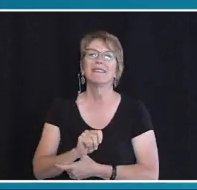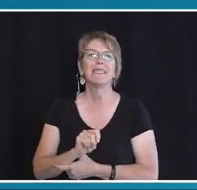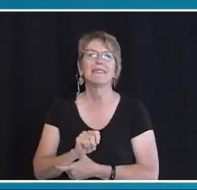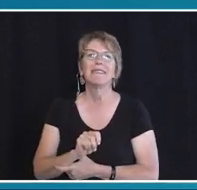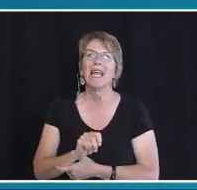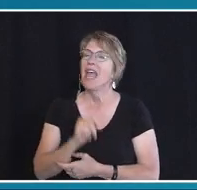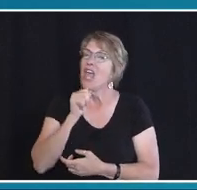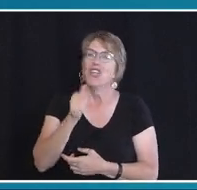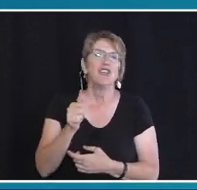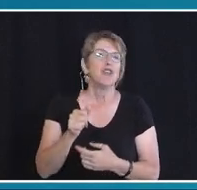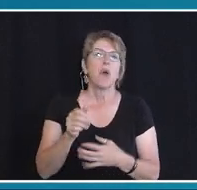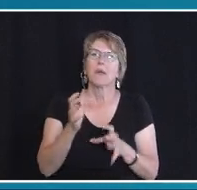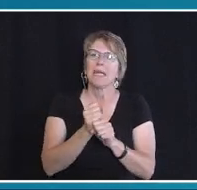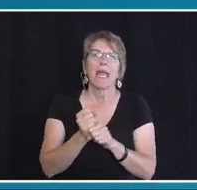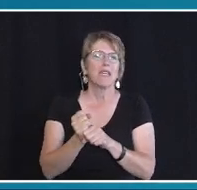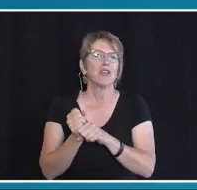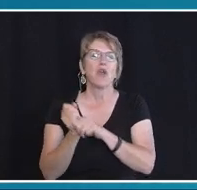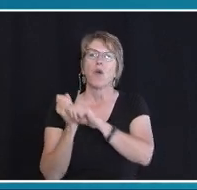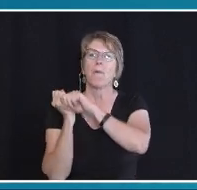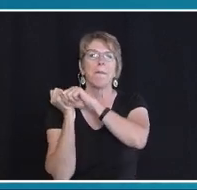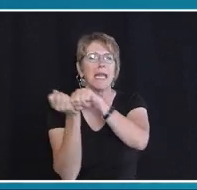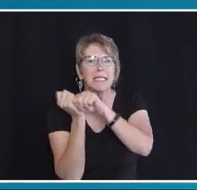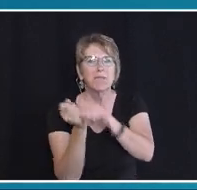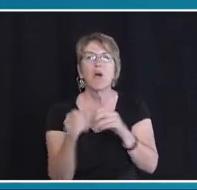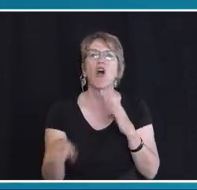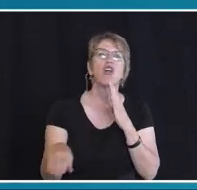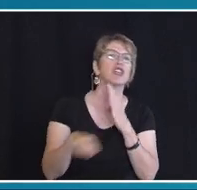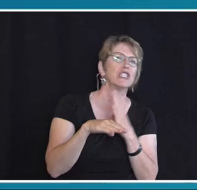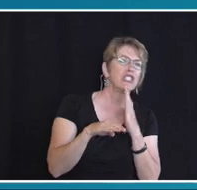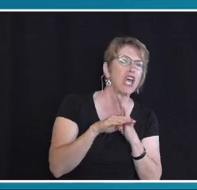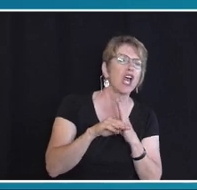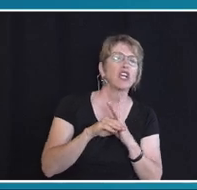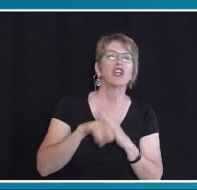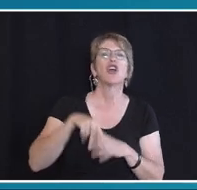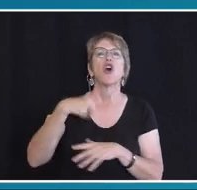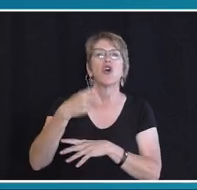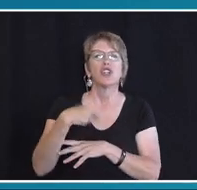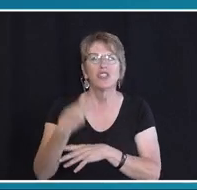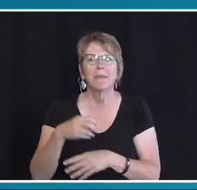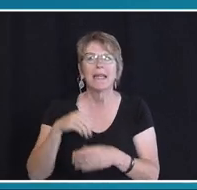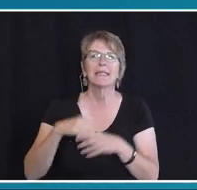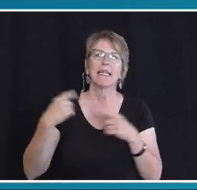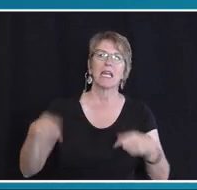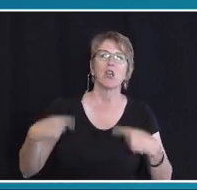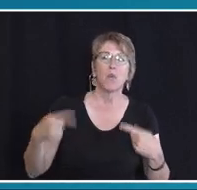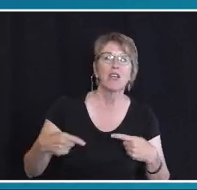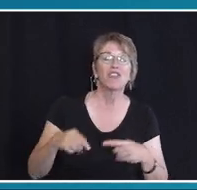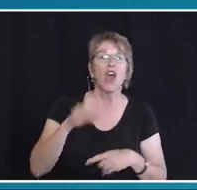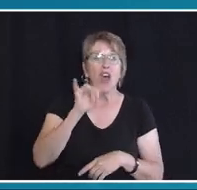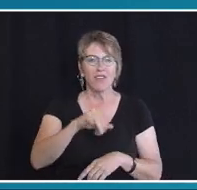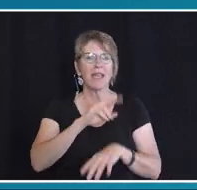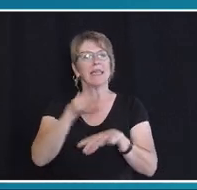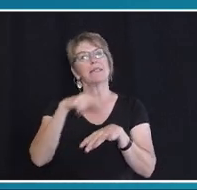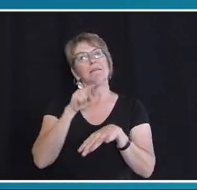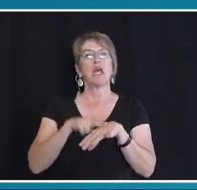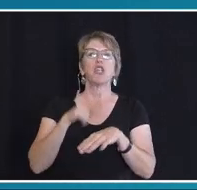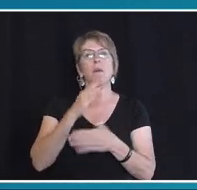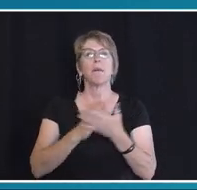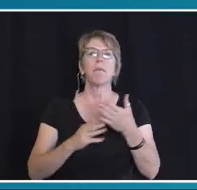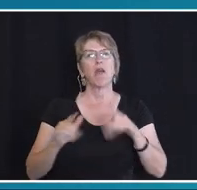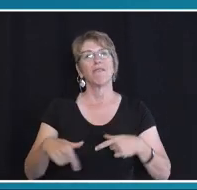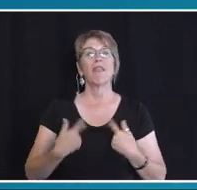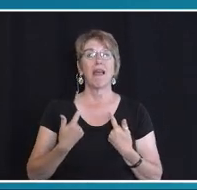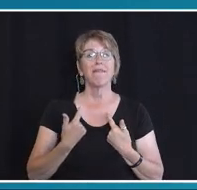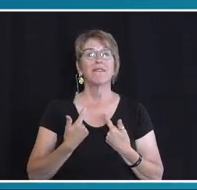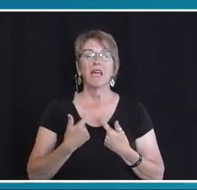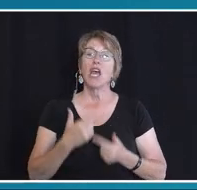to go play baseball or soccer or, you know, gymnastics or things like that in a wheelchair. So this gives him that normal part of life.